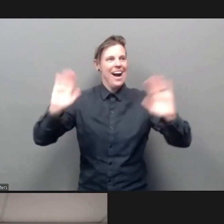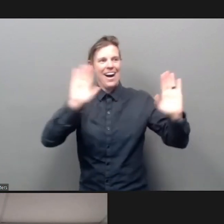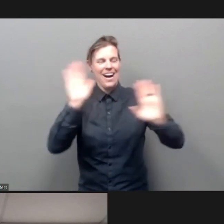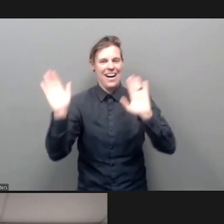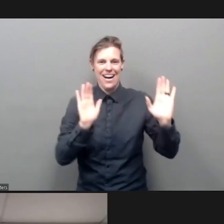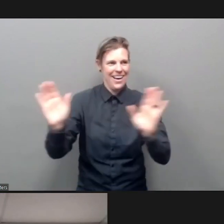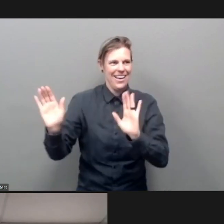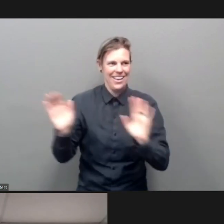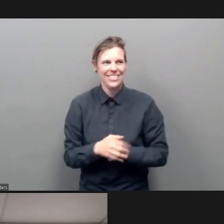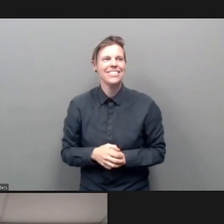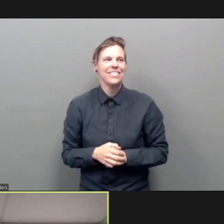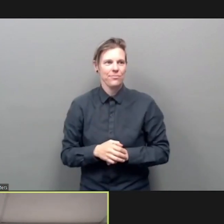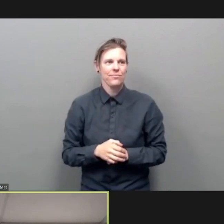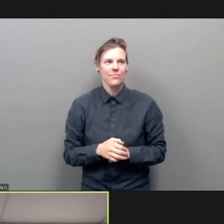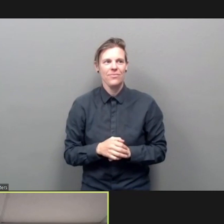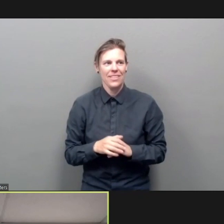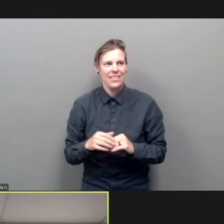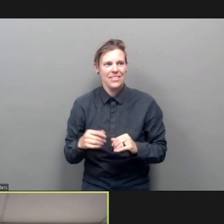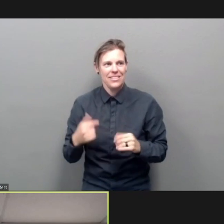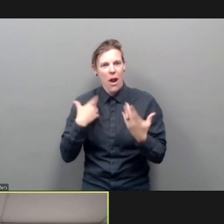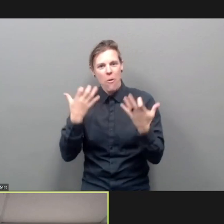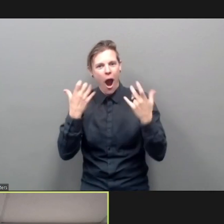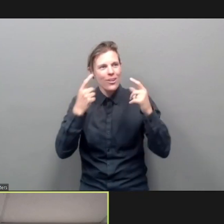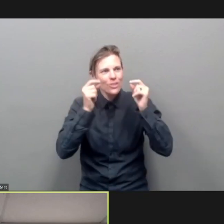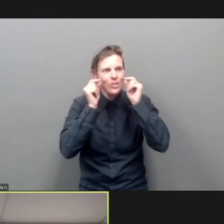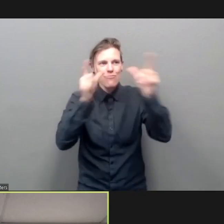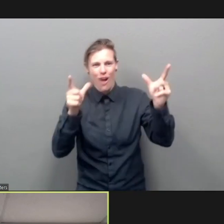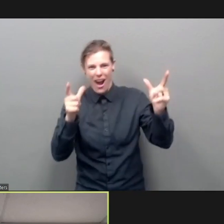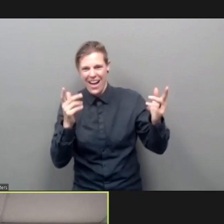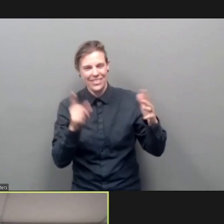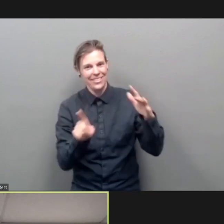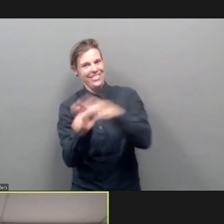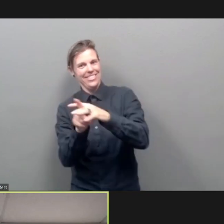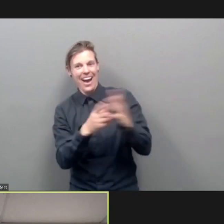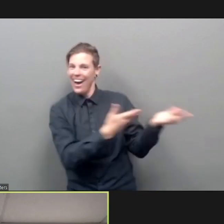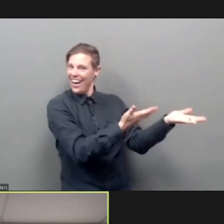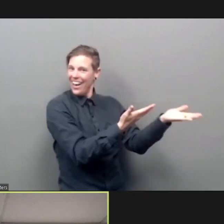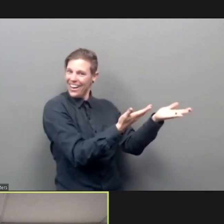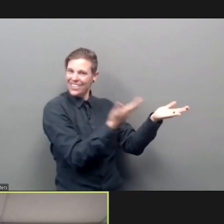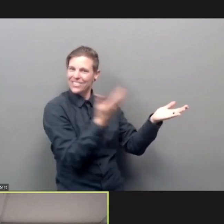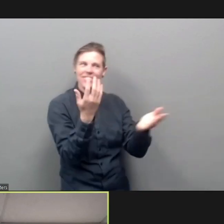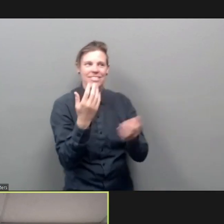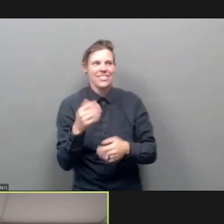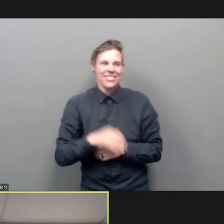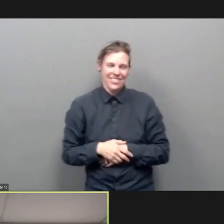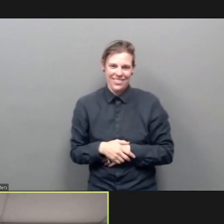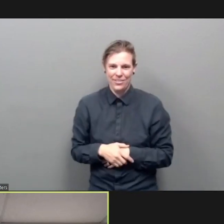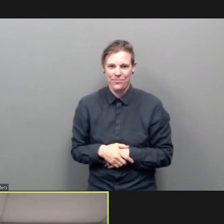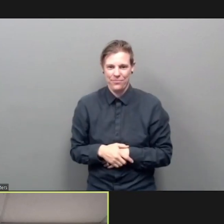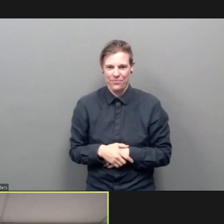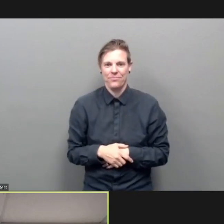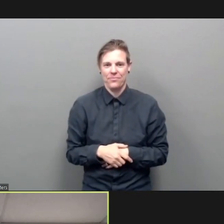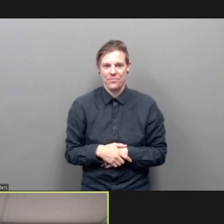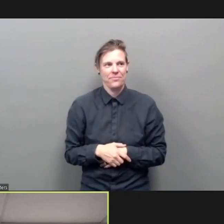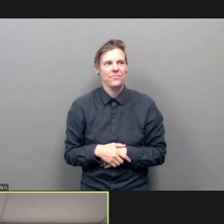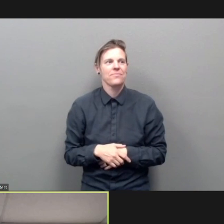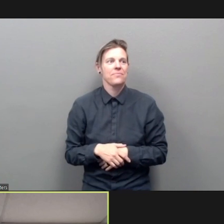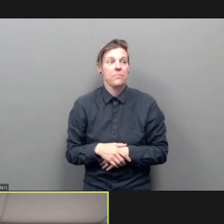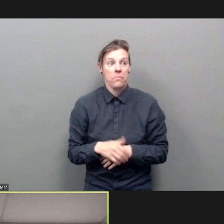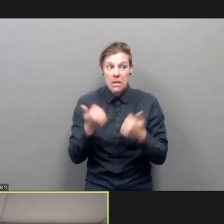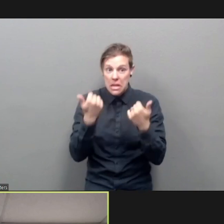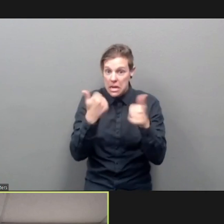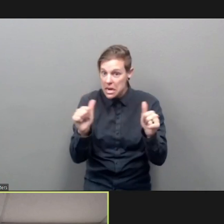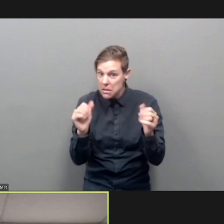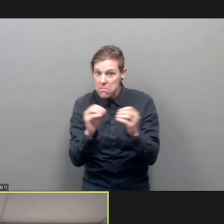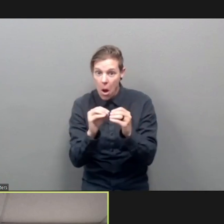because I know how you like that. I do. I know. So, anything else you'd like to say before you take